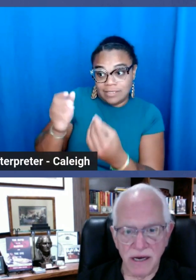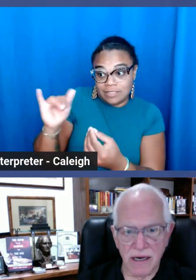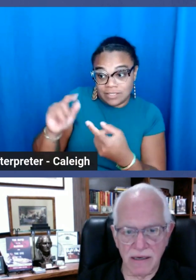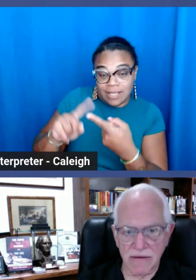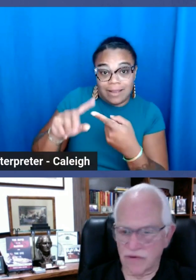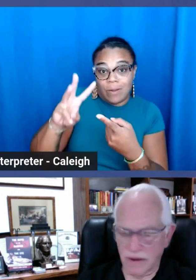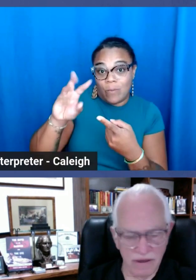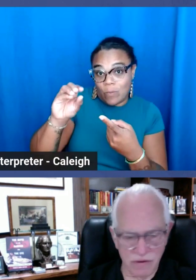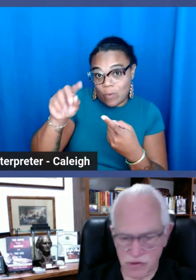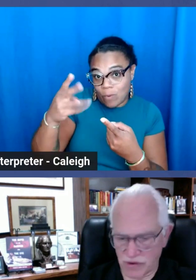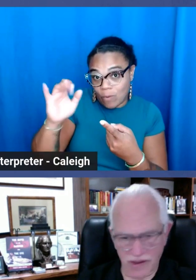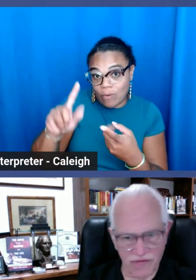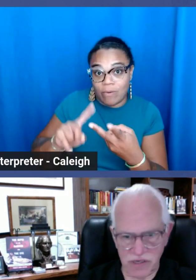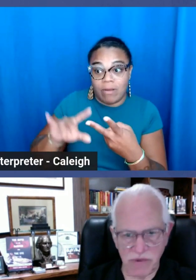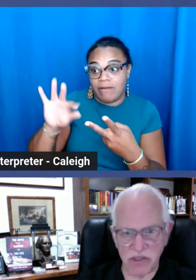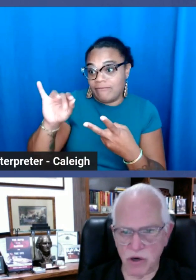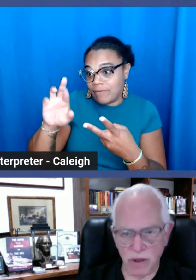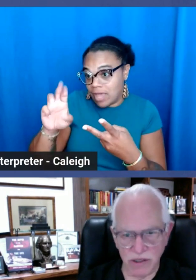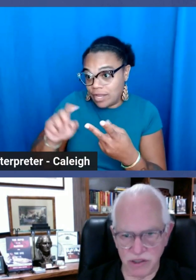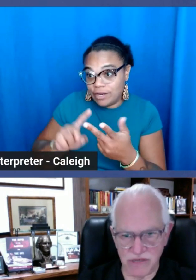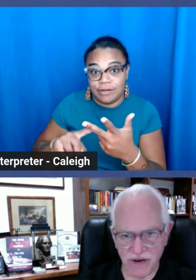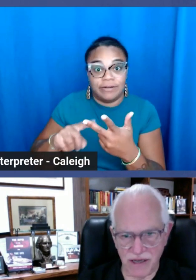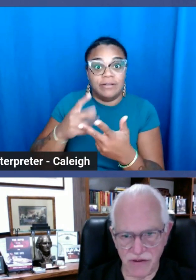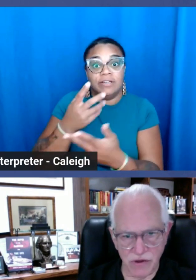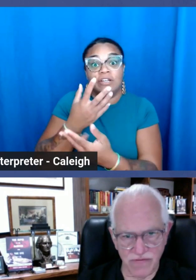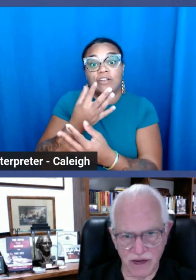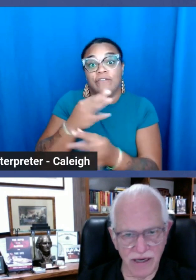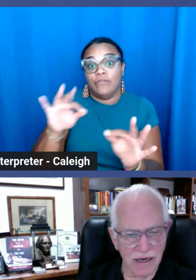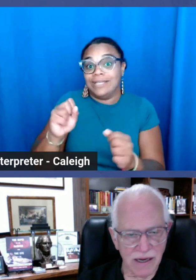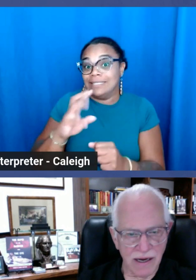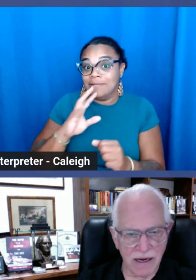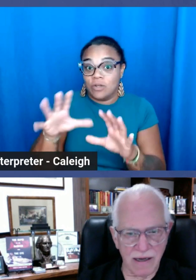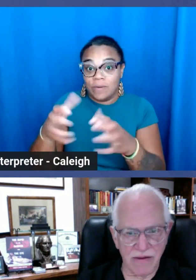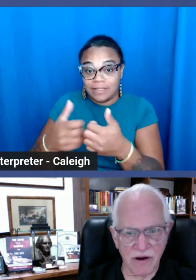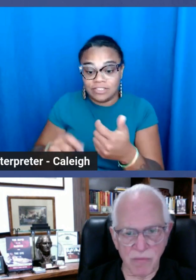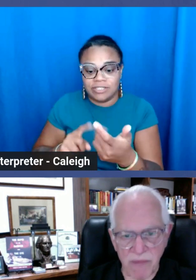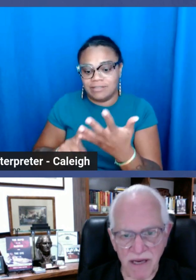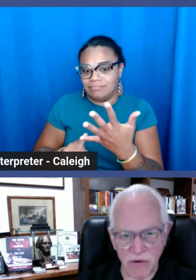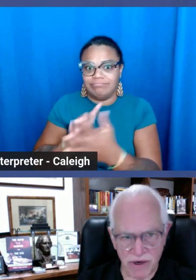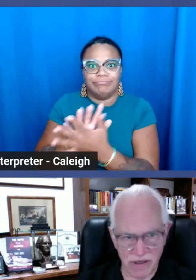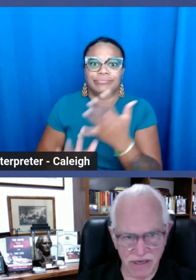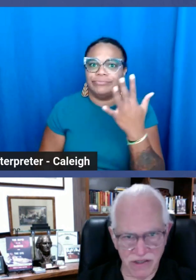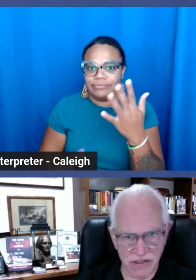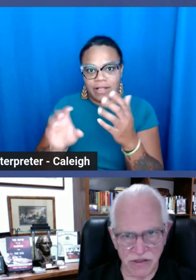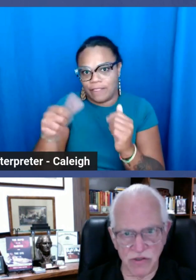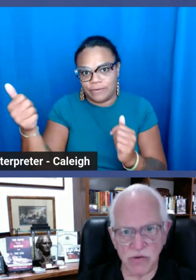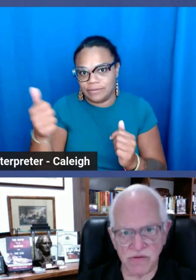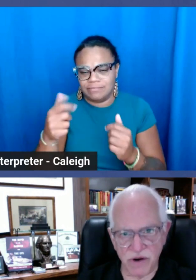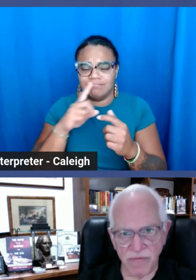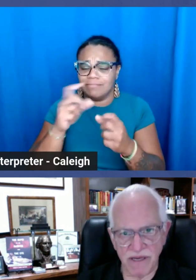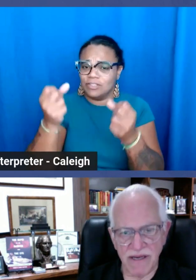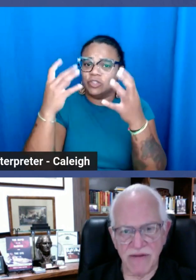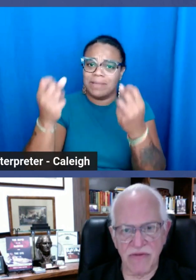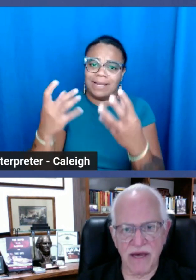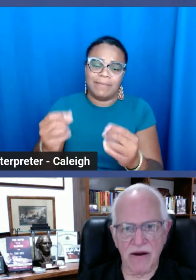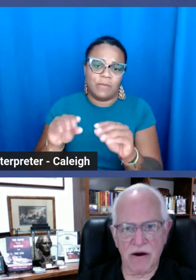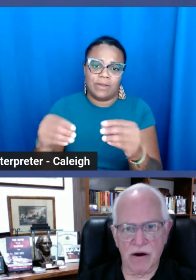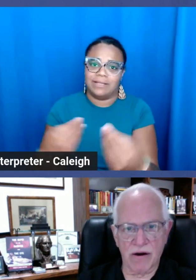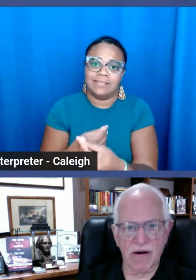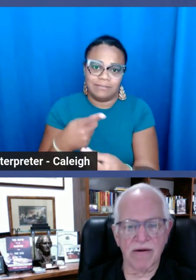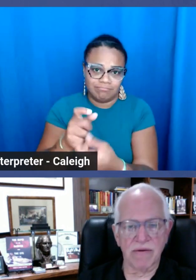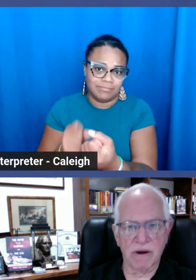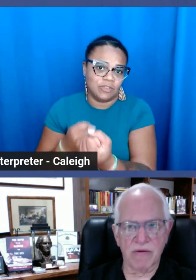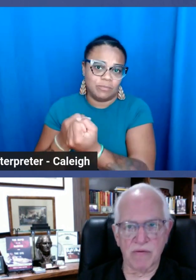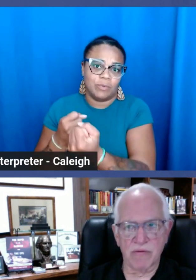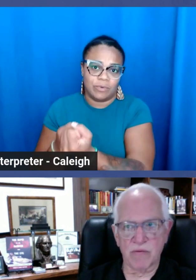others. Certainly the Free Speech Coalition is fighting the good fight. There are many organizations to choose from that